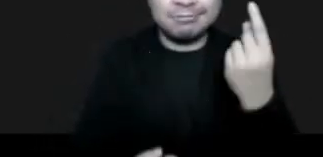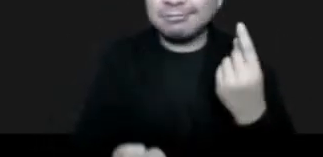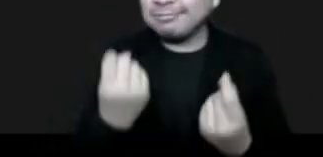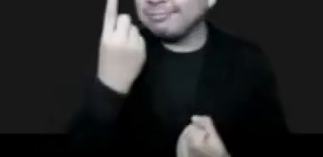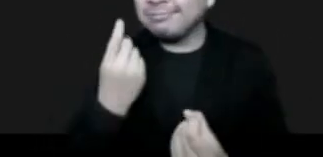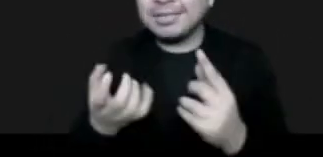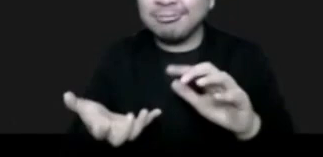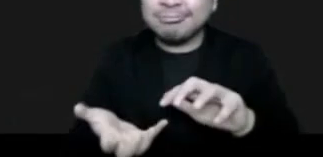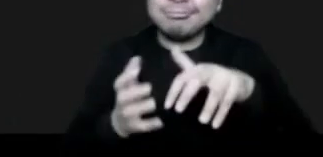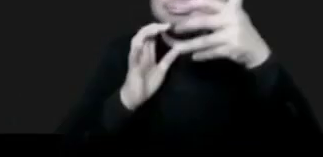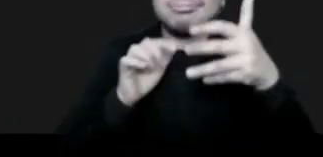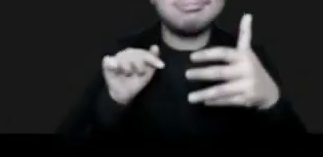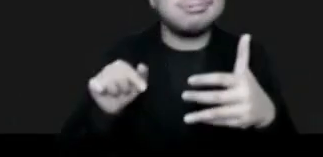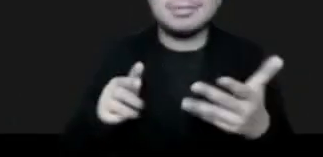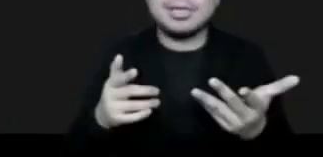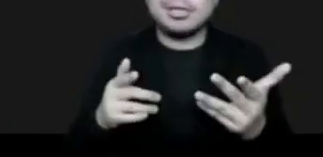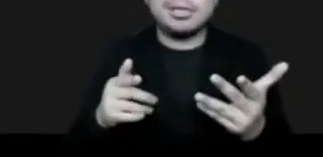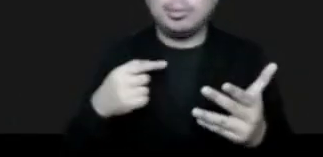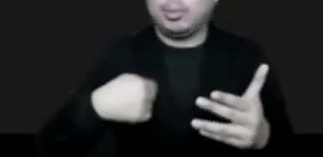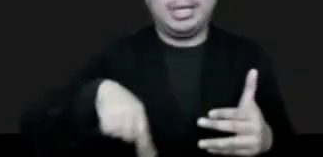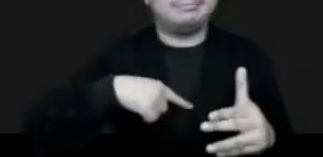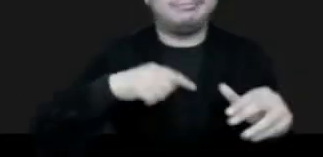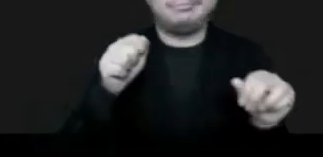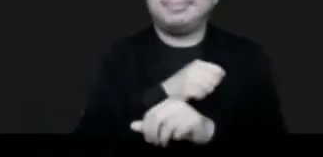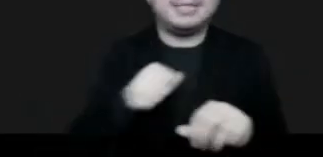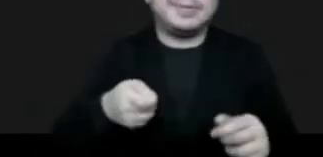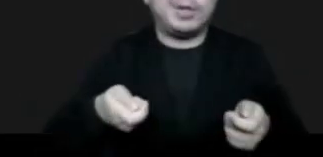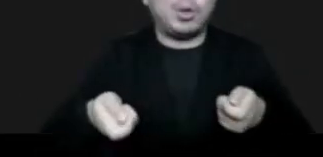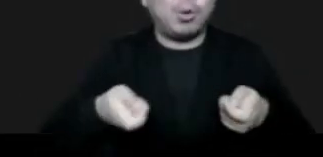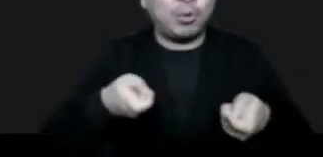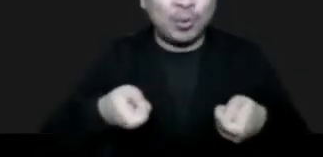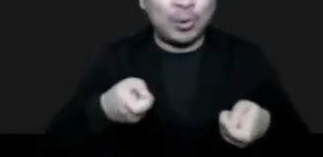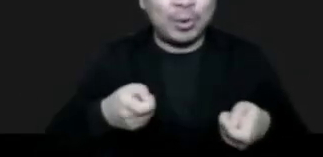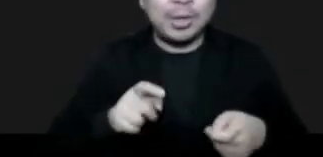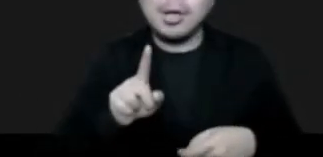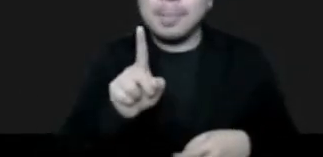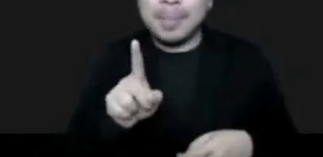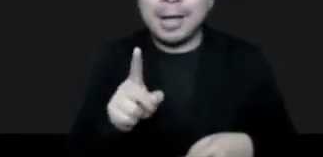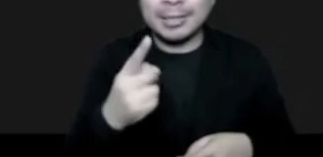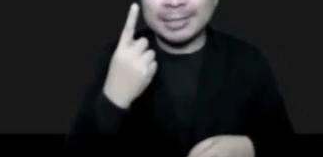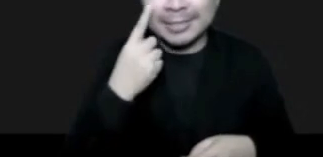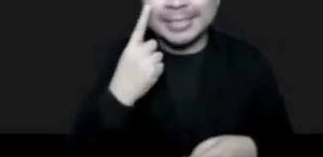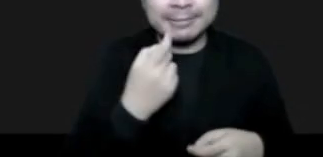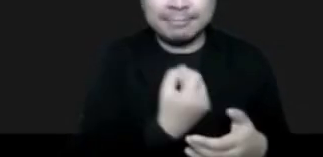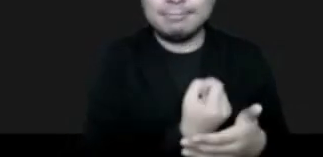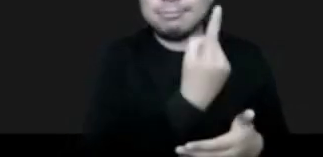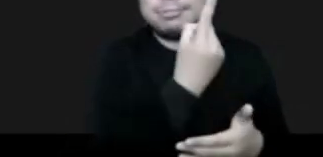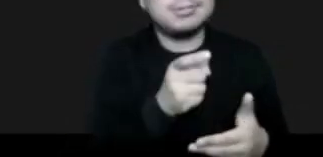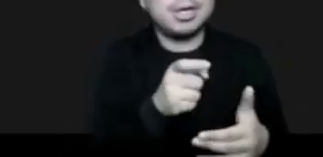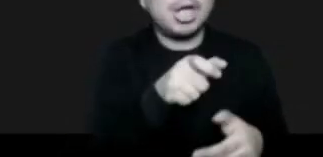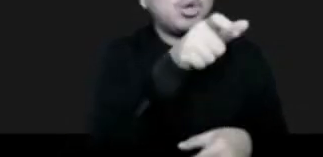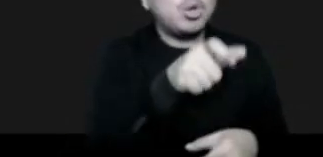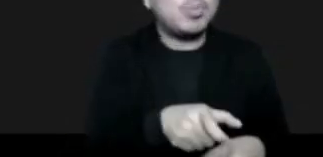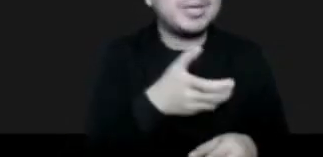our control, being humans, we also see the human-induced emergencies, the conflicts that are hampering lives